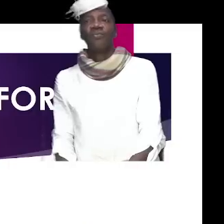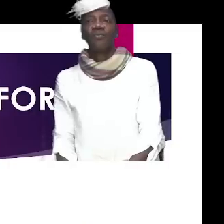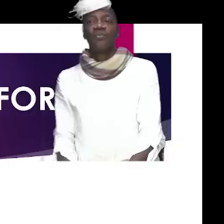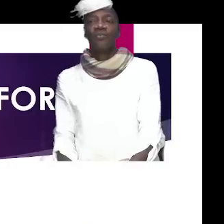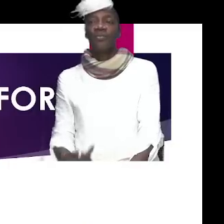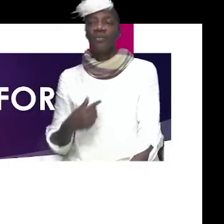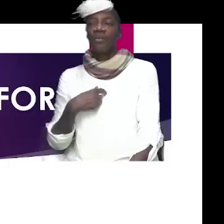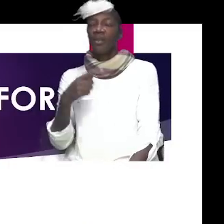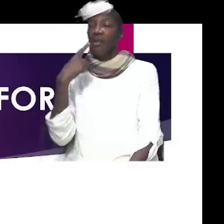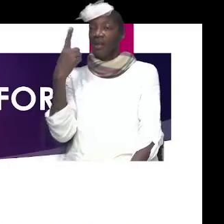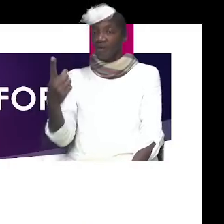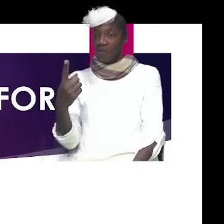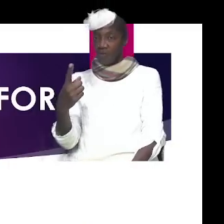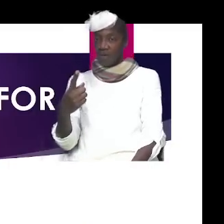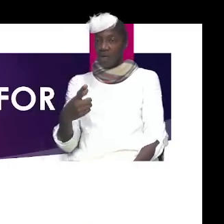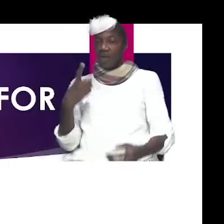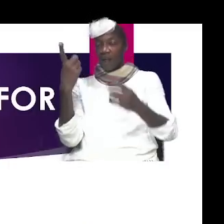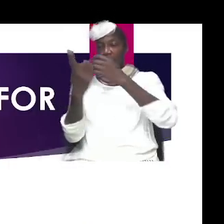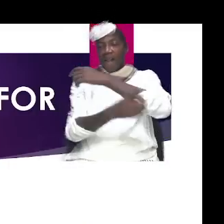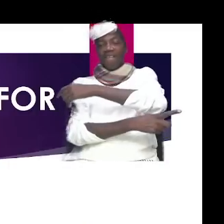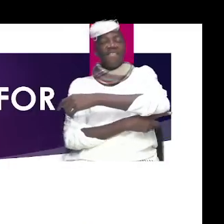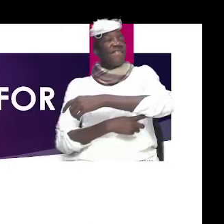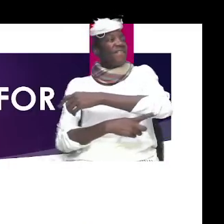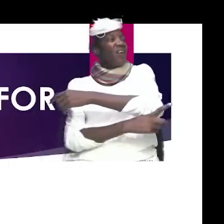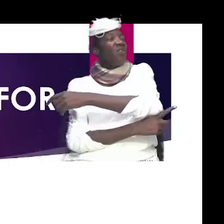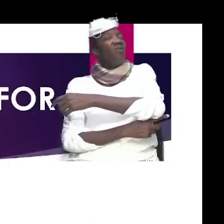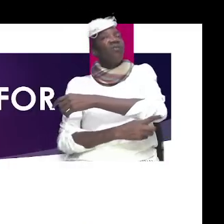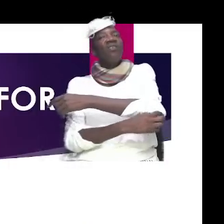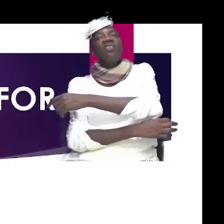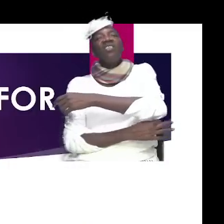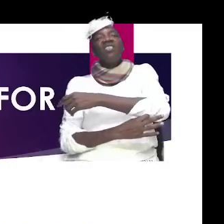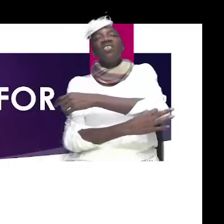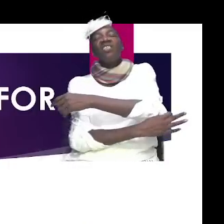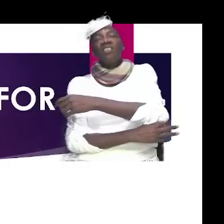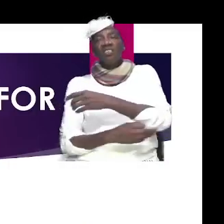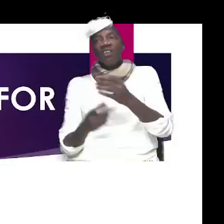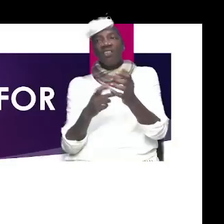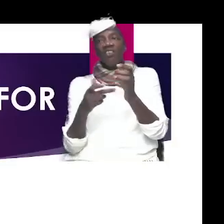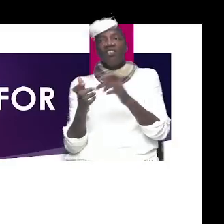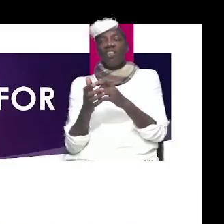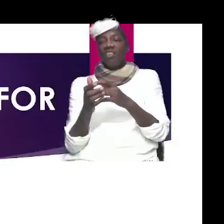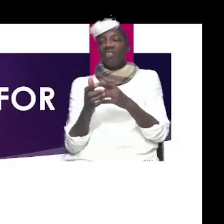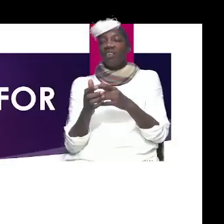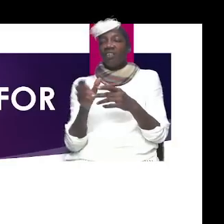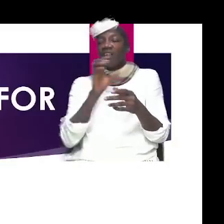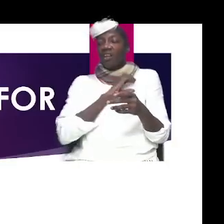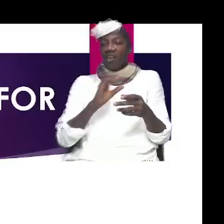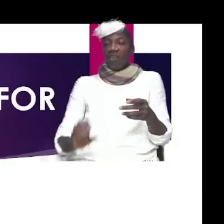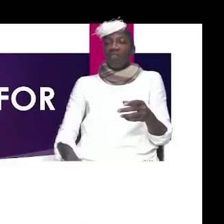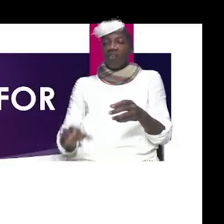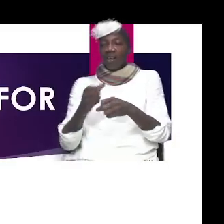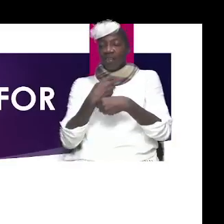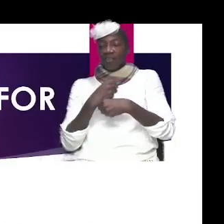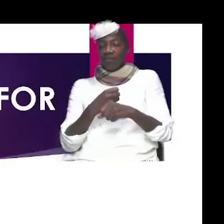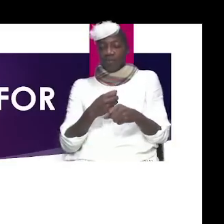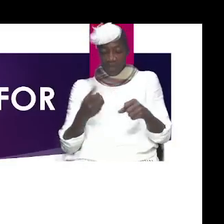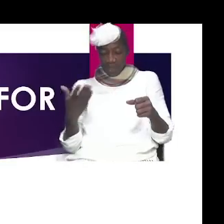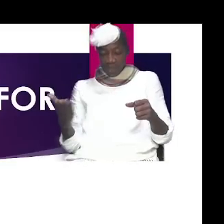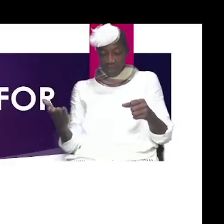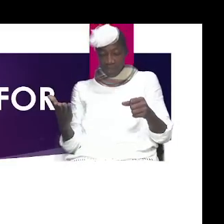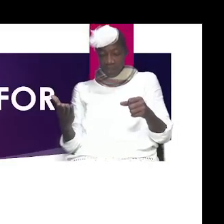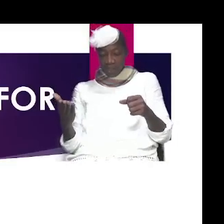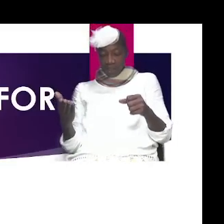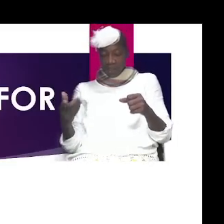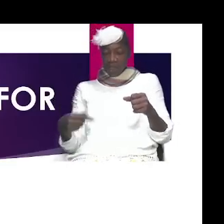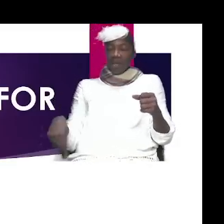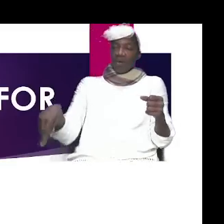only one foundation, and Jesus Christ has established that foundation. But then we are the ones that will